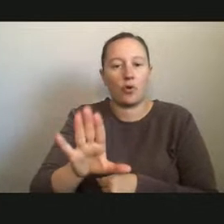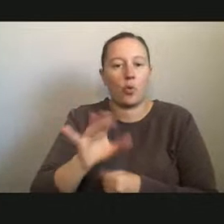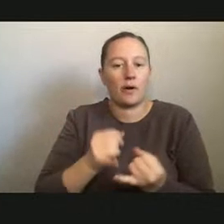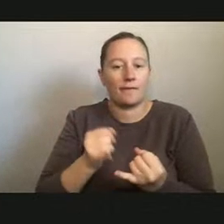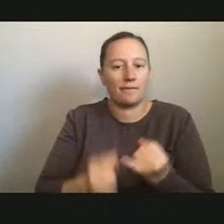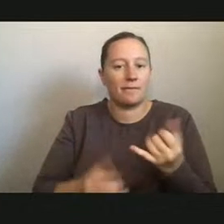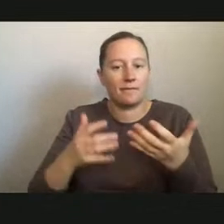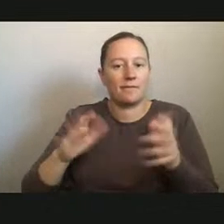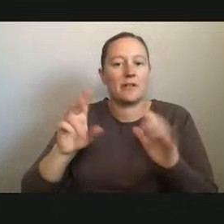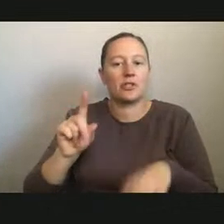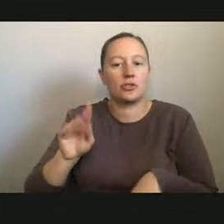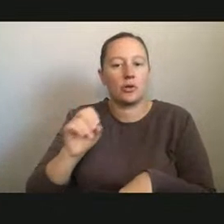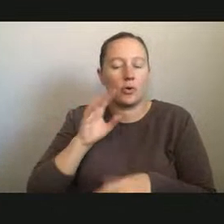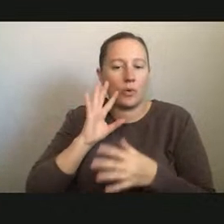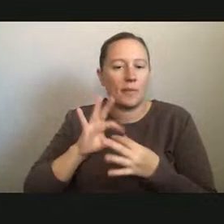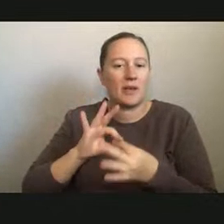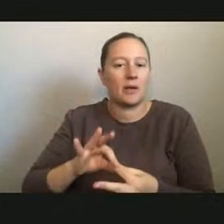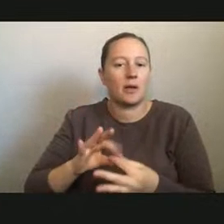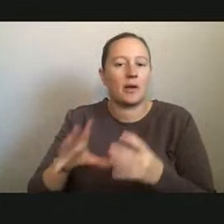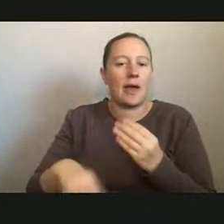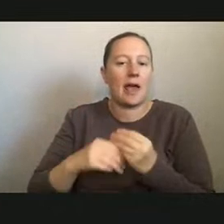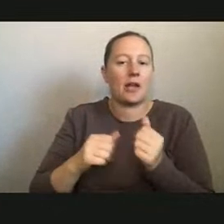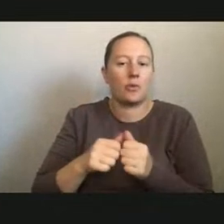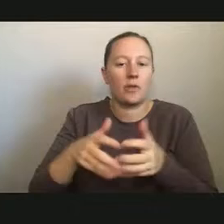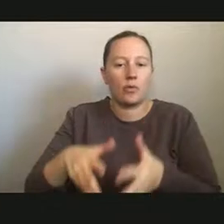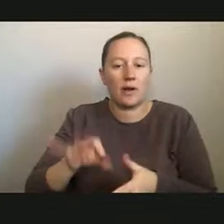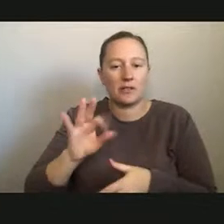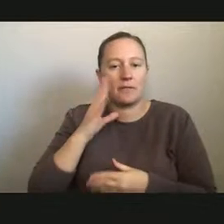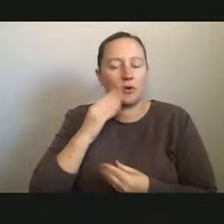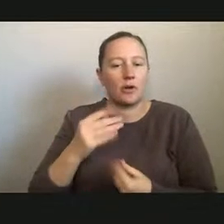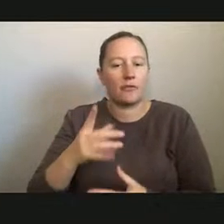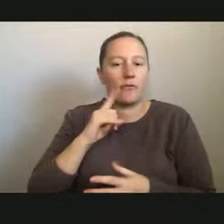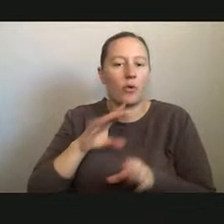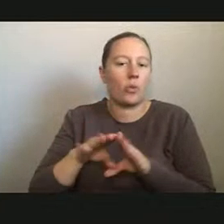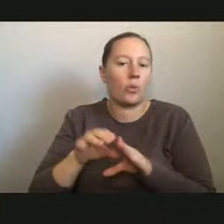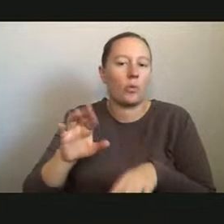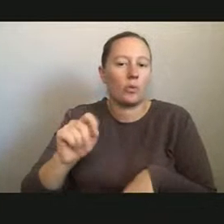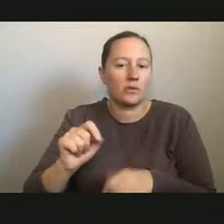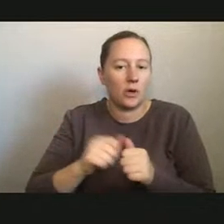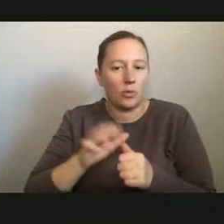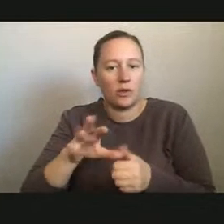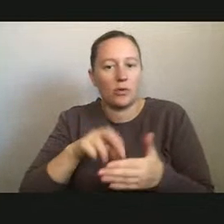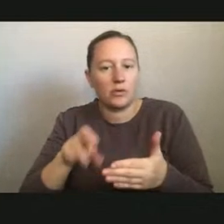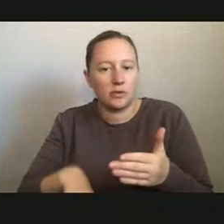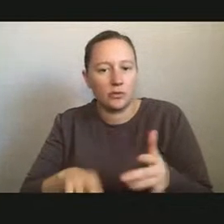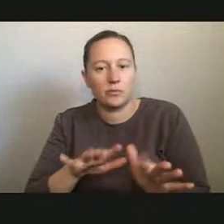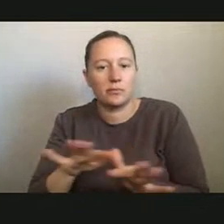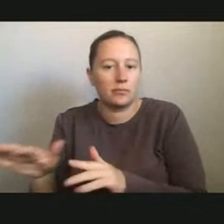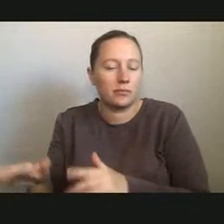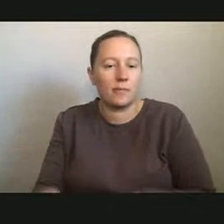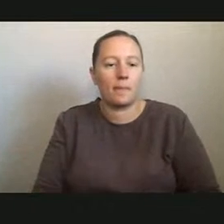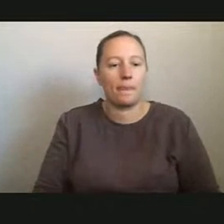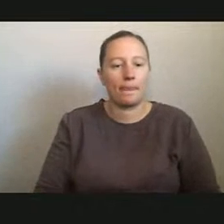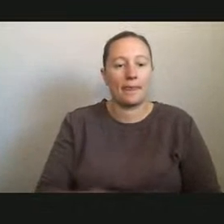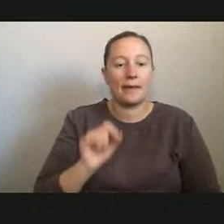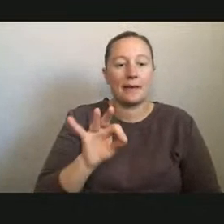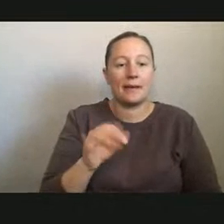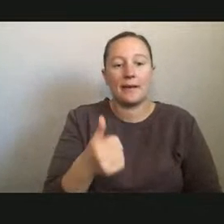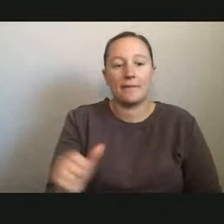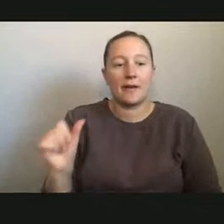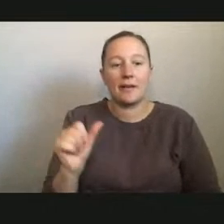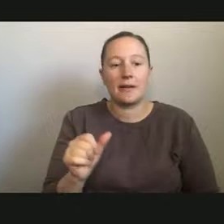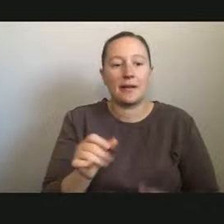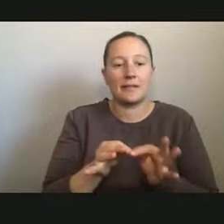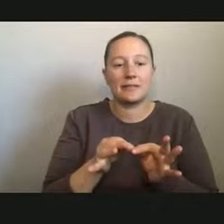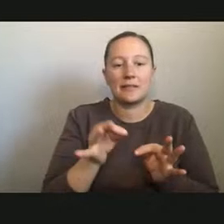And that will be submitted along with the rest of your information to clinicaltrials.gov and your results. And then if you're doing any delayed